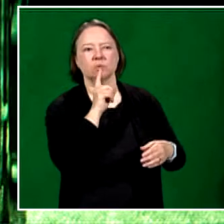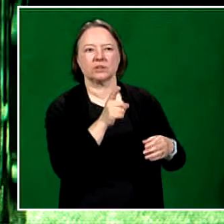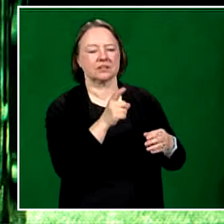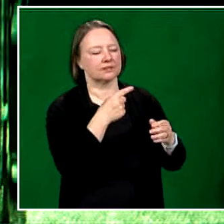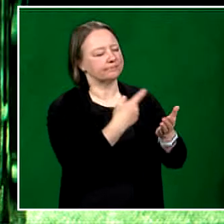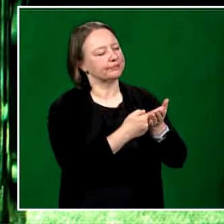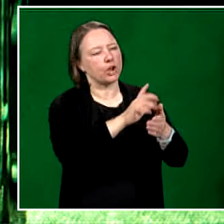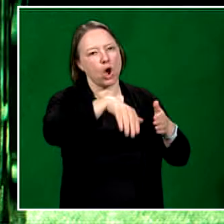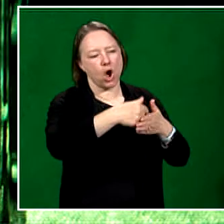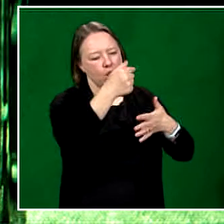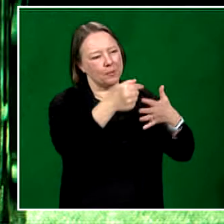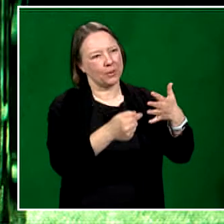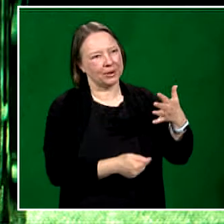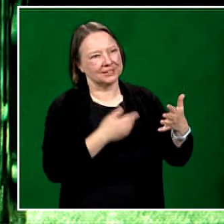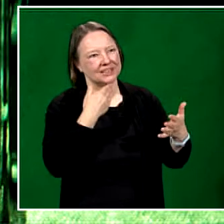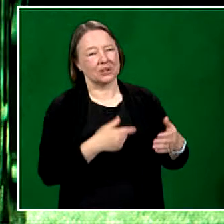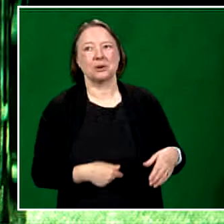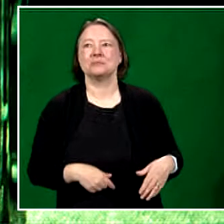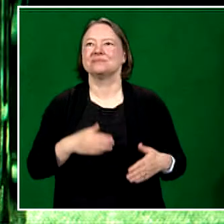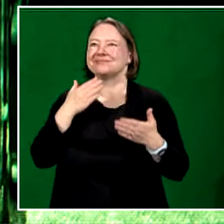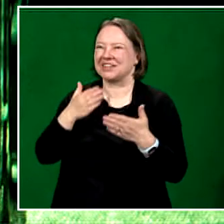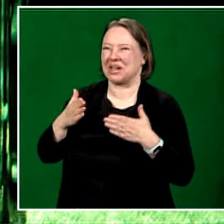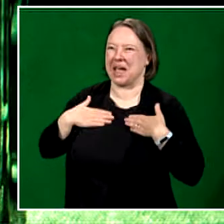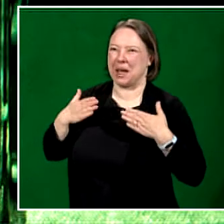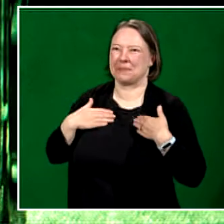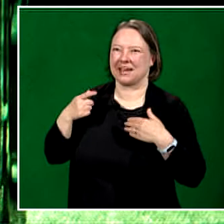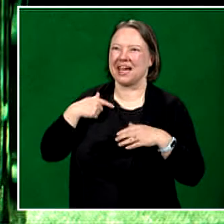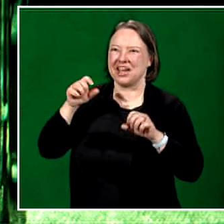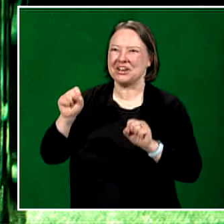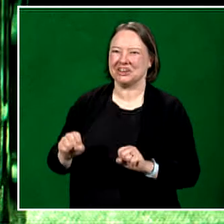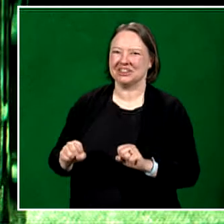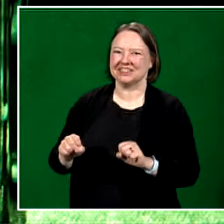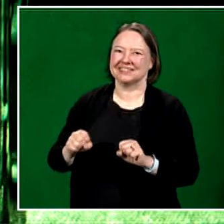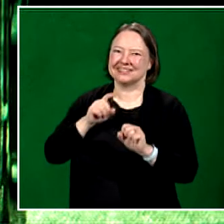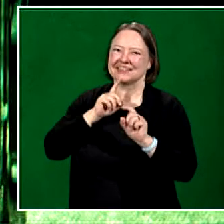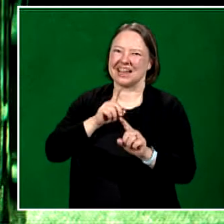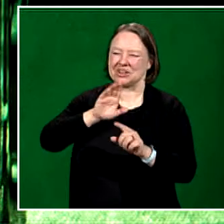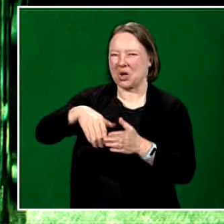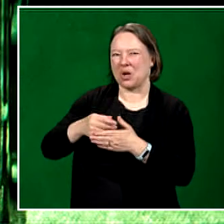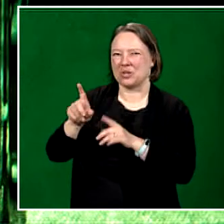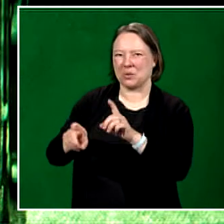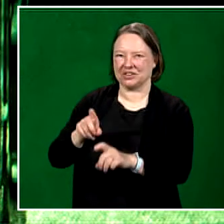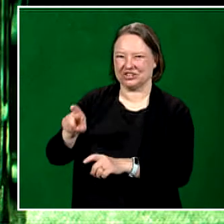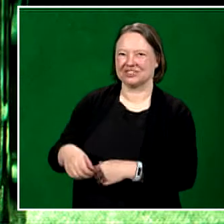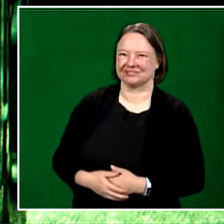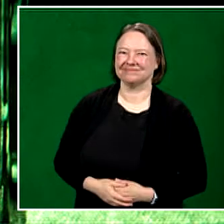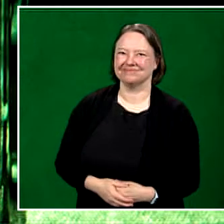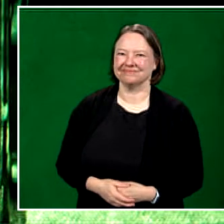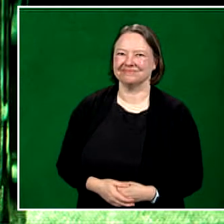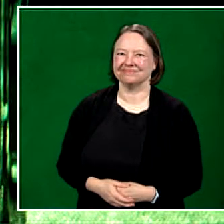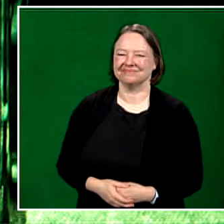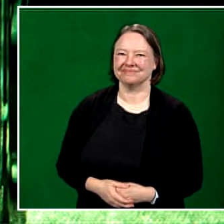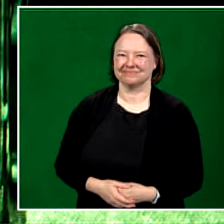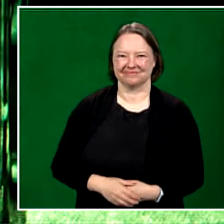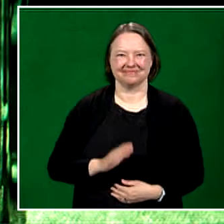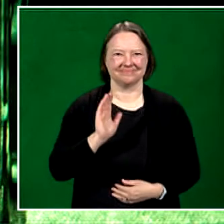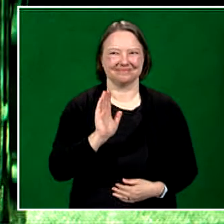all points. Thank you. Good. Well, thank you. I'm glad I could answer all the questions I could.